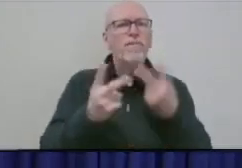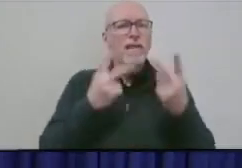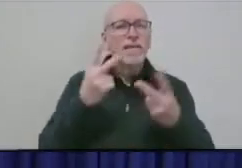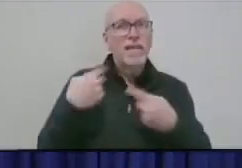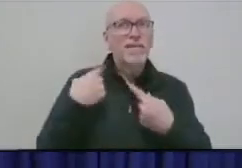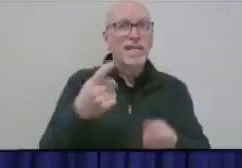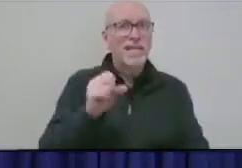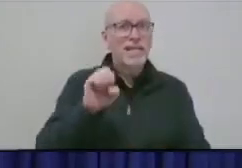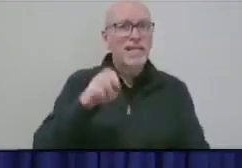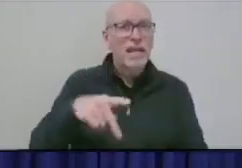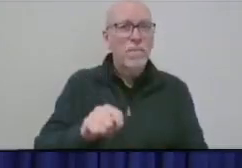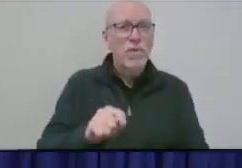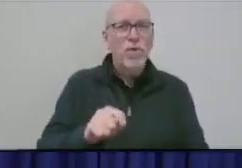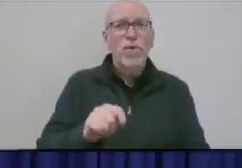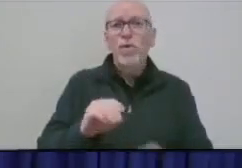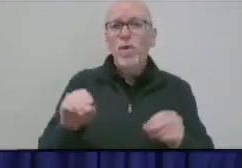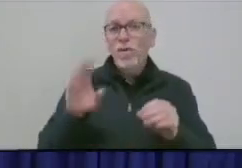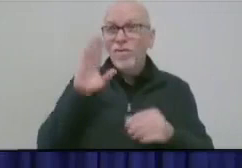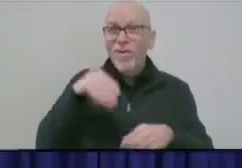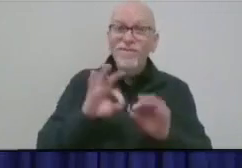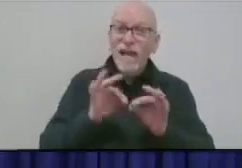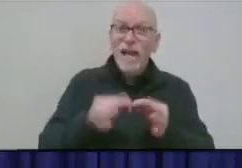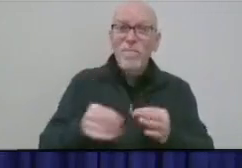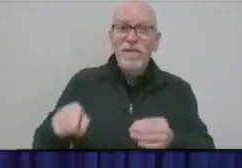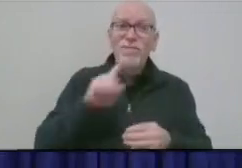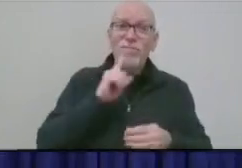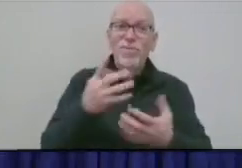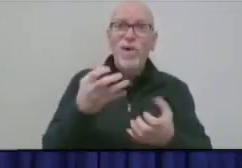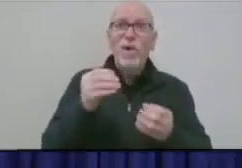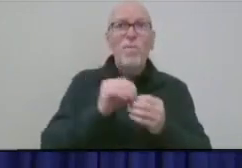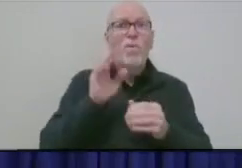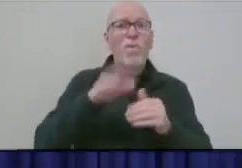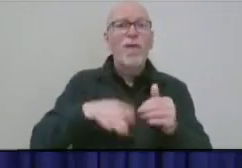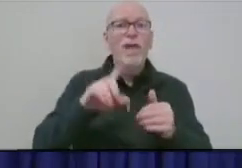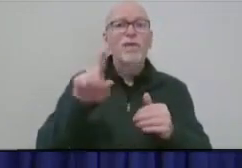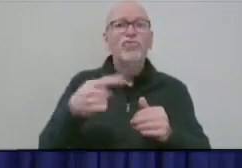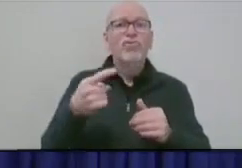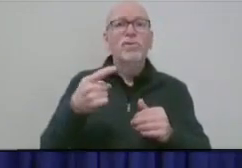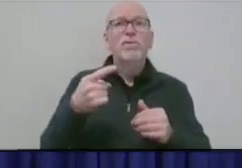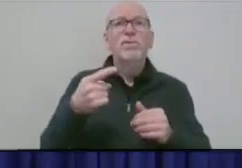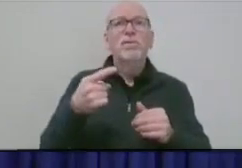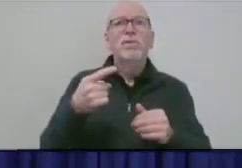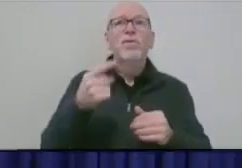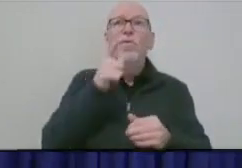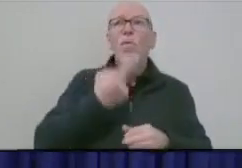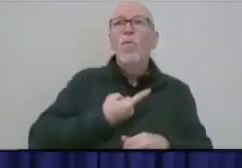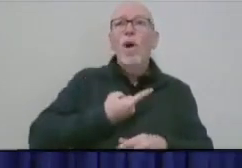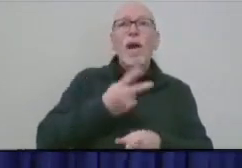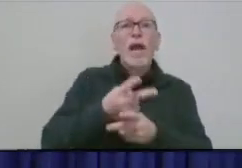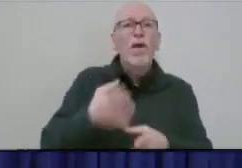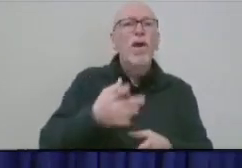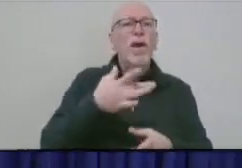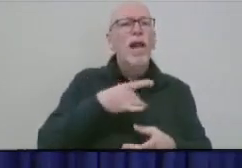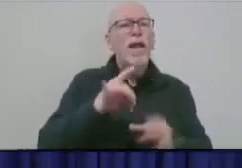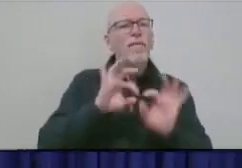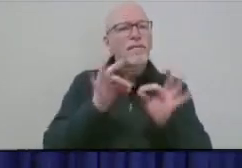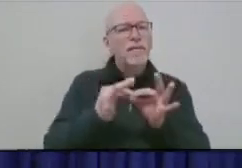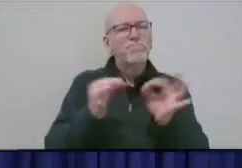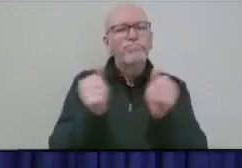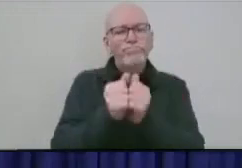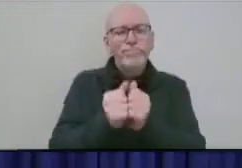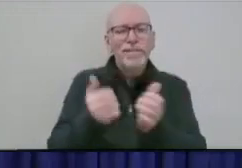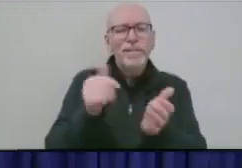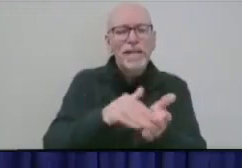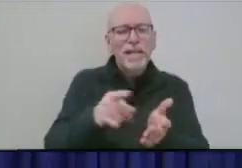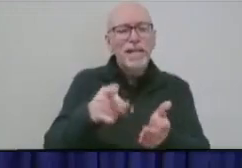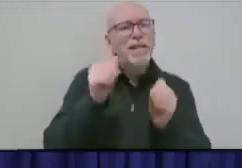September. You know, families would really like to get beyond just the essential caregiver and be able to be reunited. So